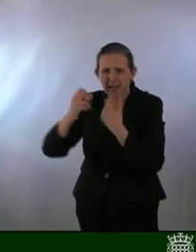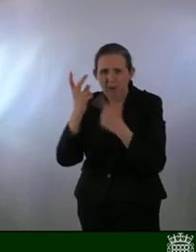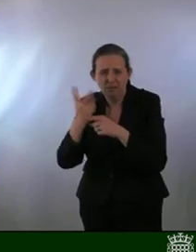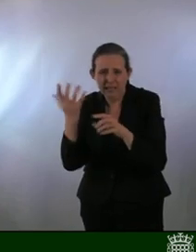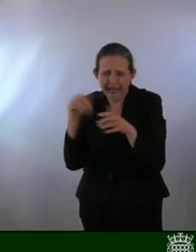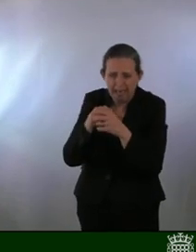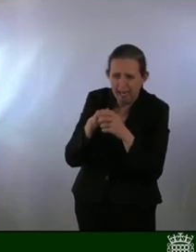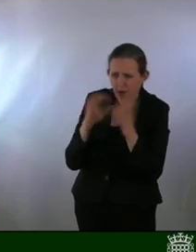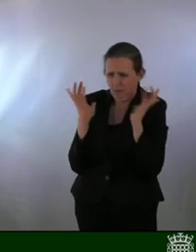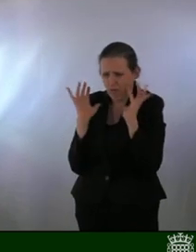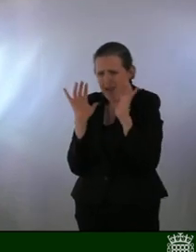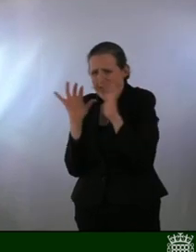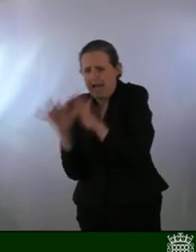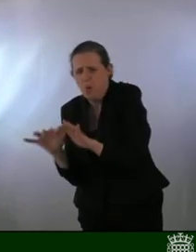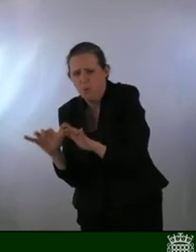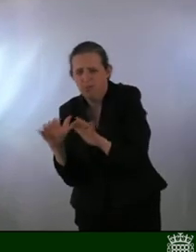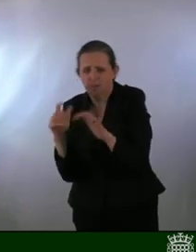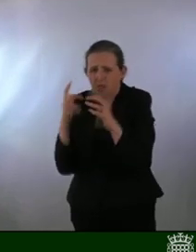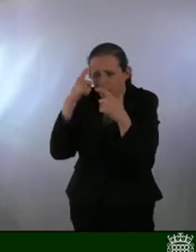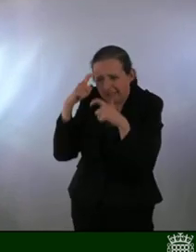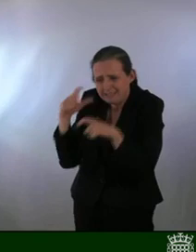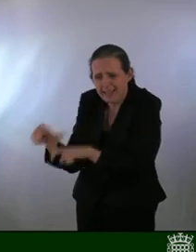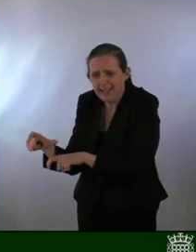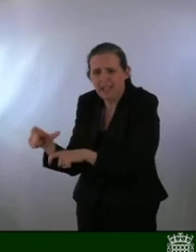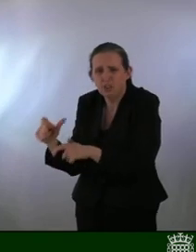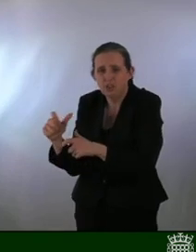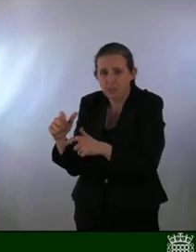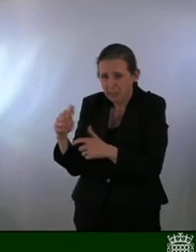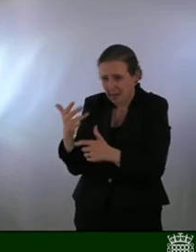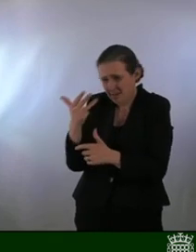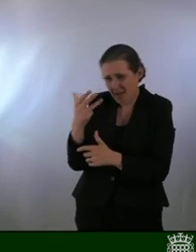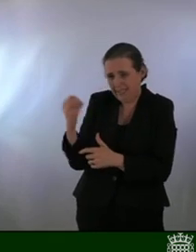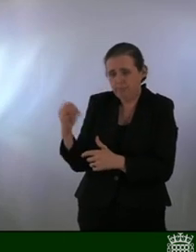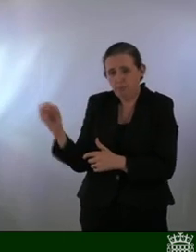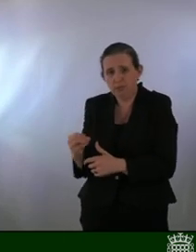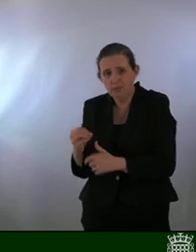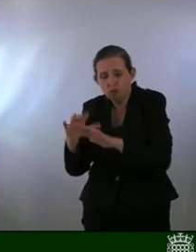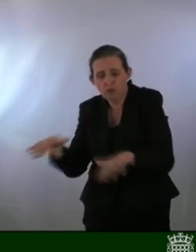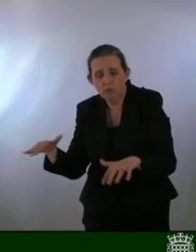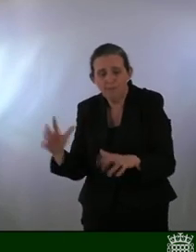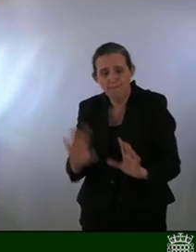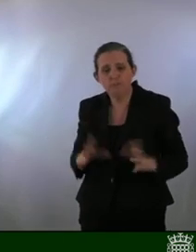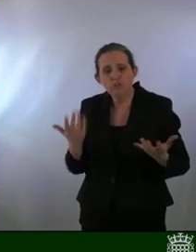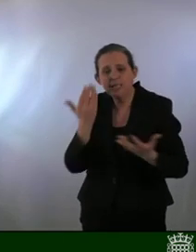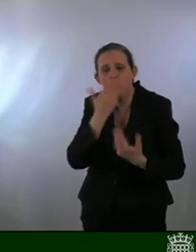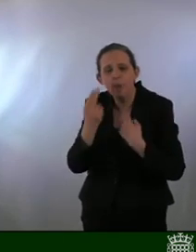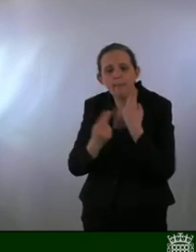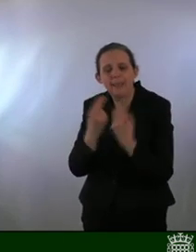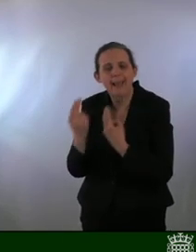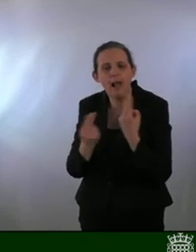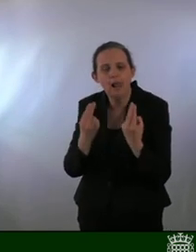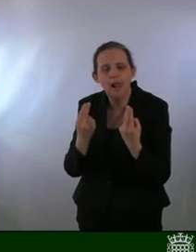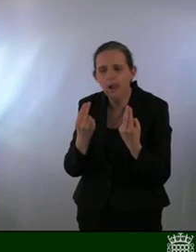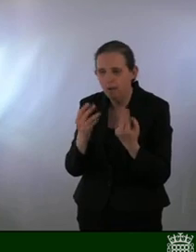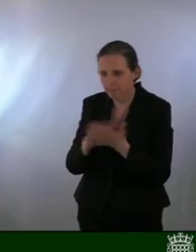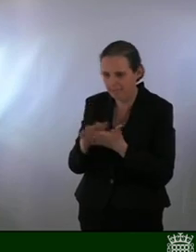overcrowded accommodation, and 90% of whom are eligible for free school meals. Can the Secretary of State say what measures he is